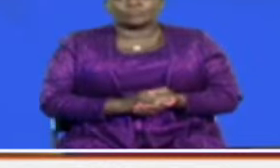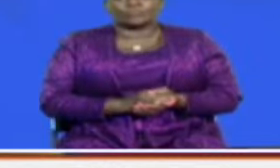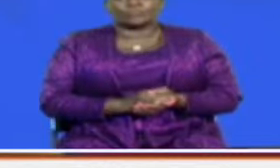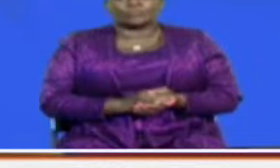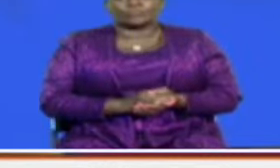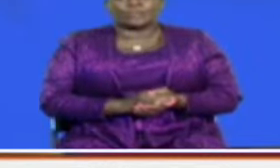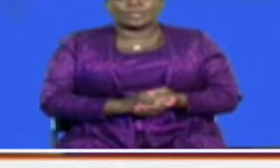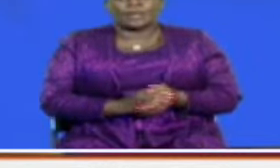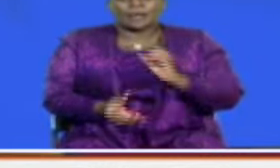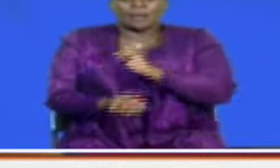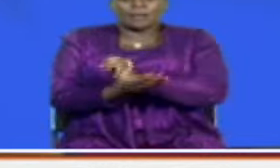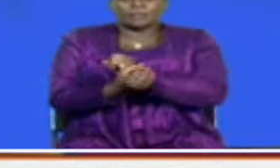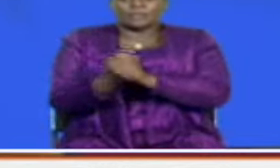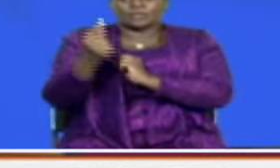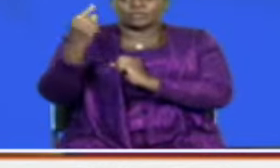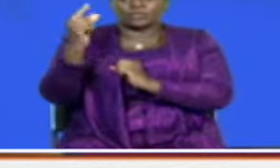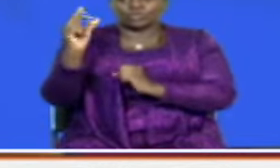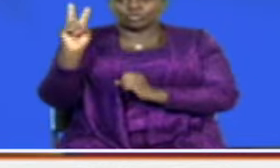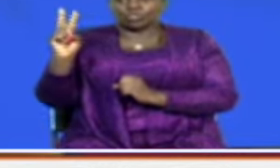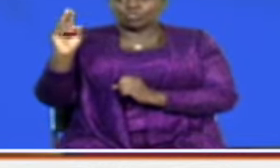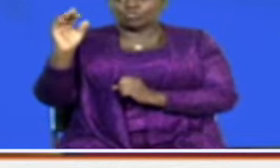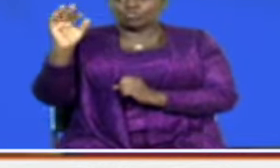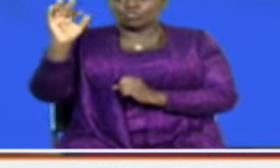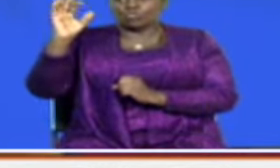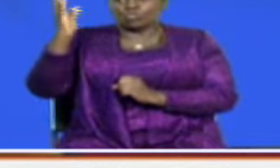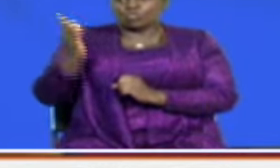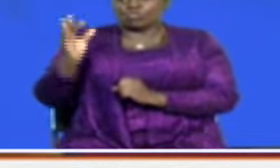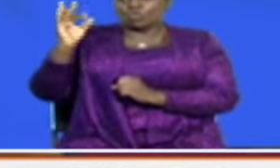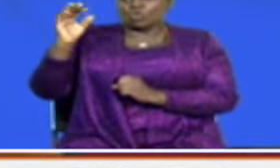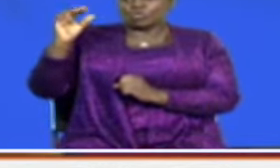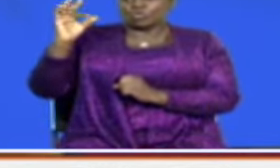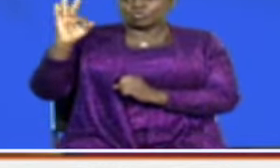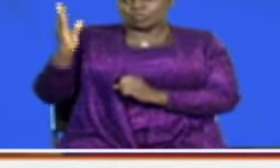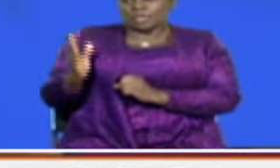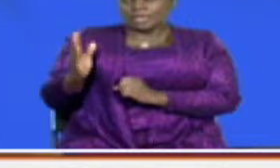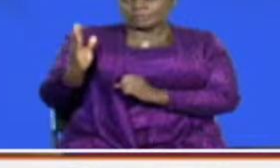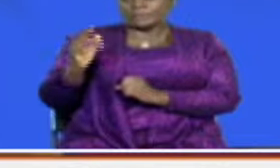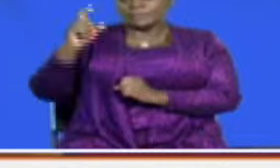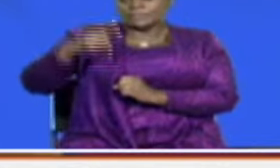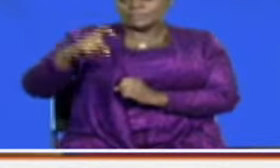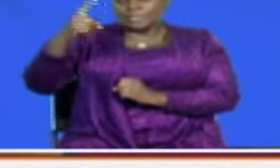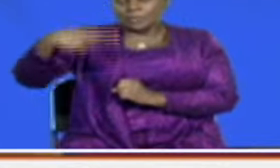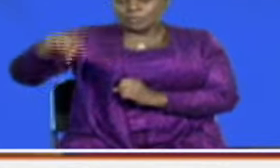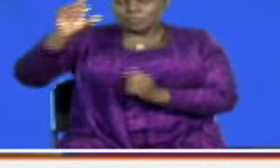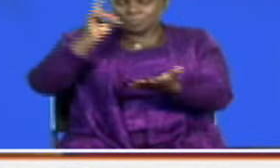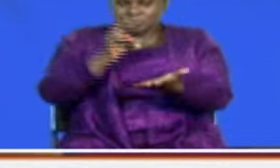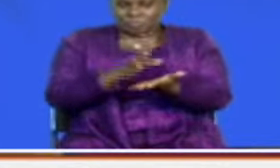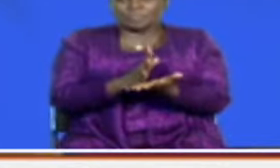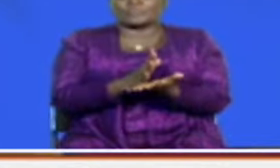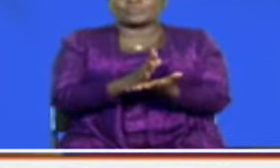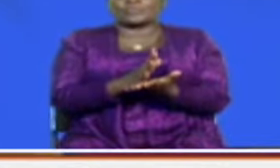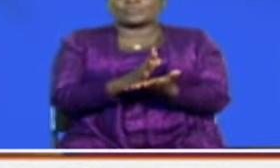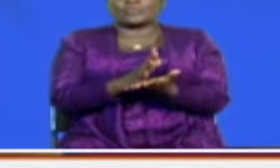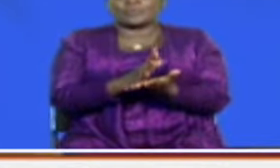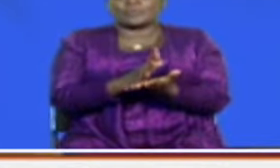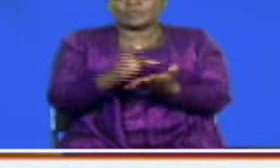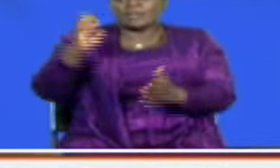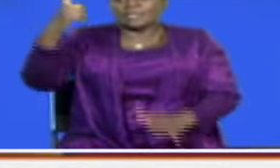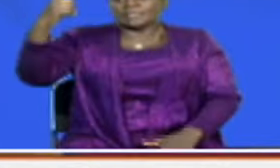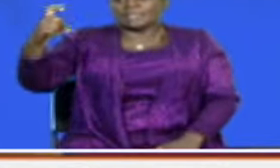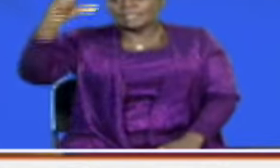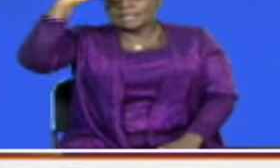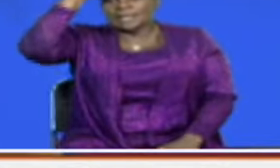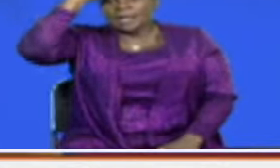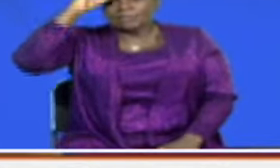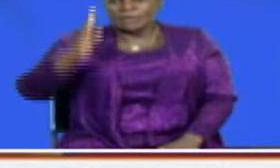the direction that the two-thirds of the membership of this House required to pass the motion for impeachment of His Excellency the